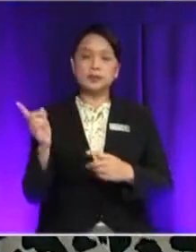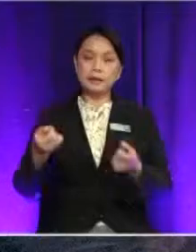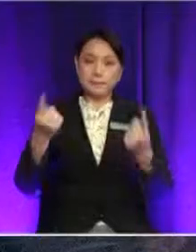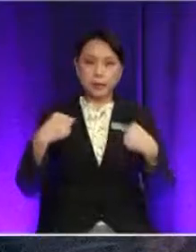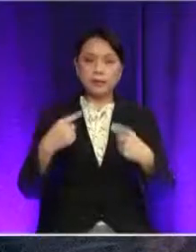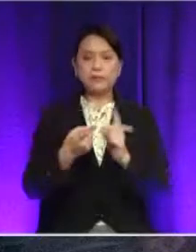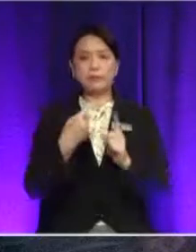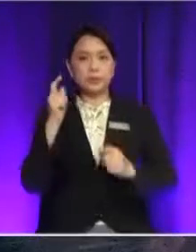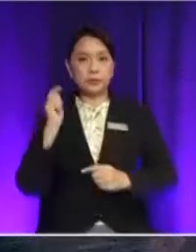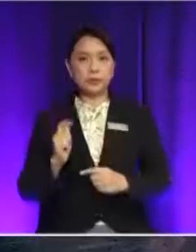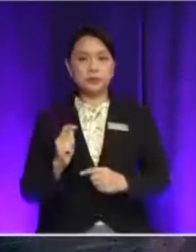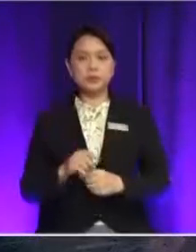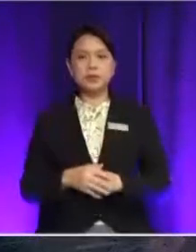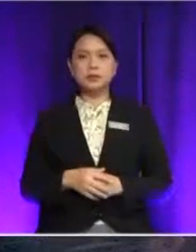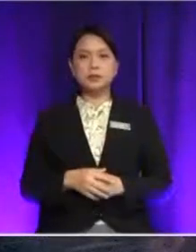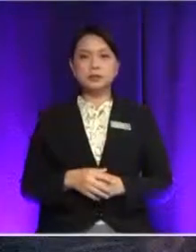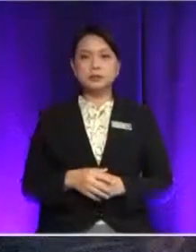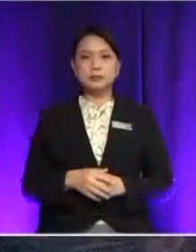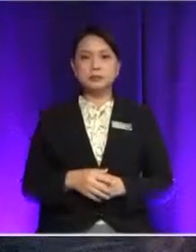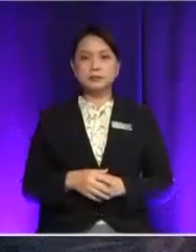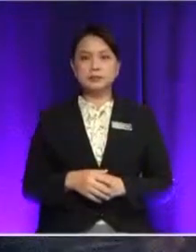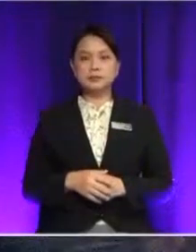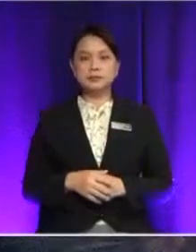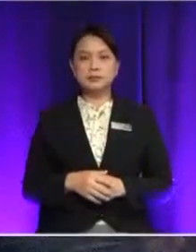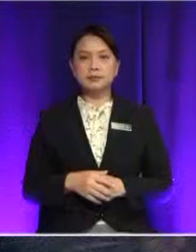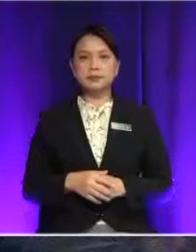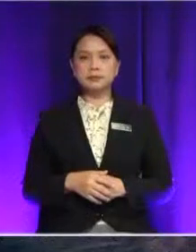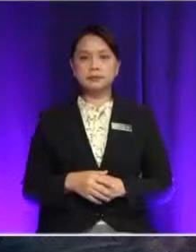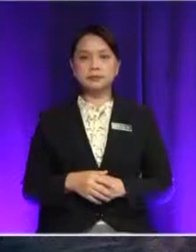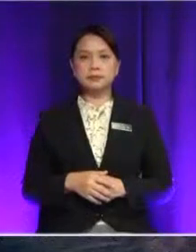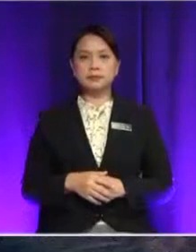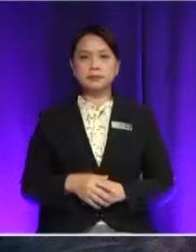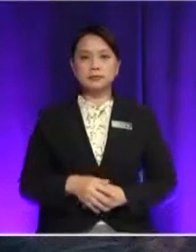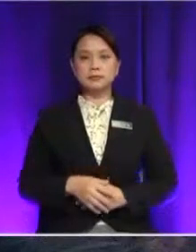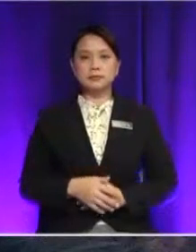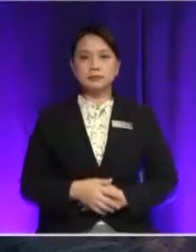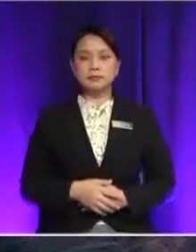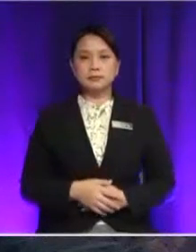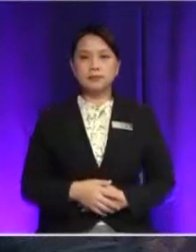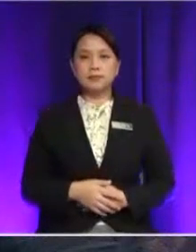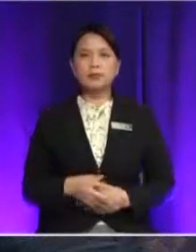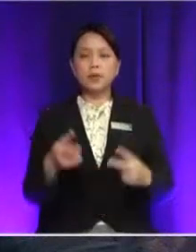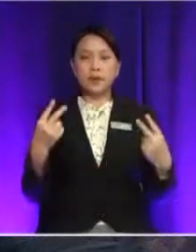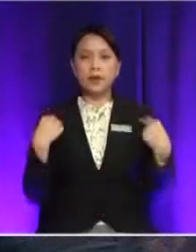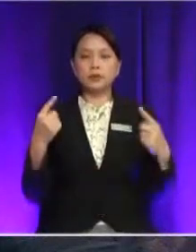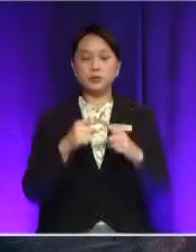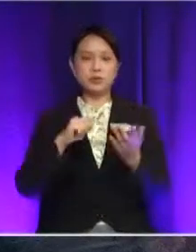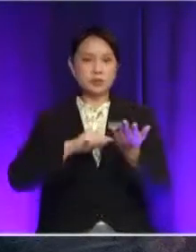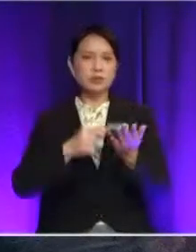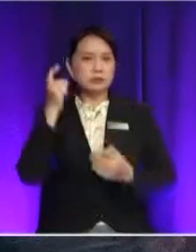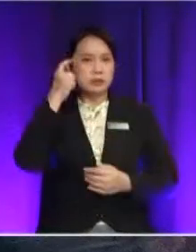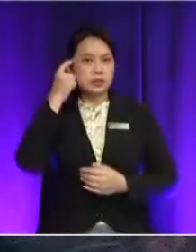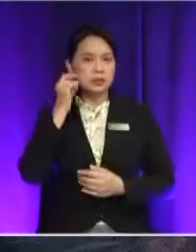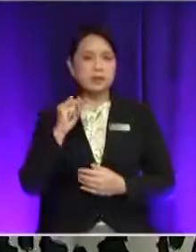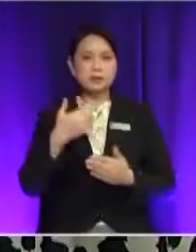means it's not facts. It's not necessarily facts. It can be predictions. Exactly. So you have to start thinking of what happens before and